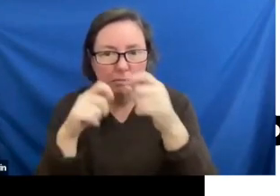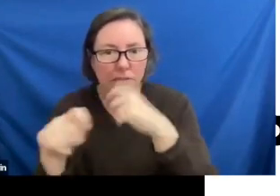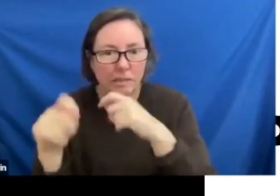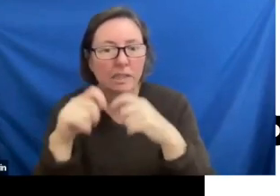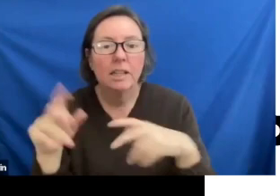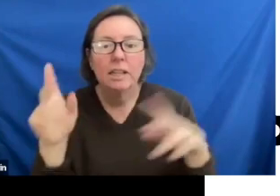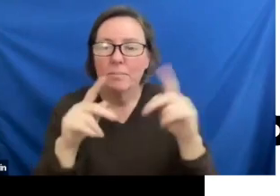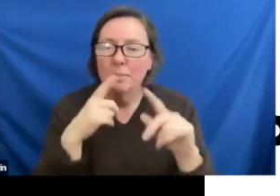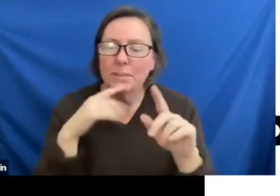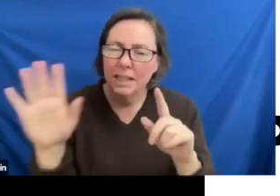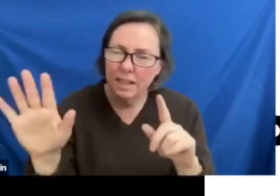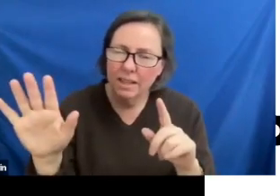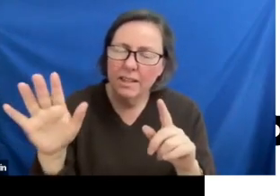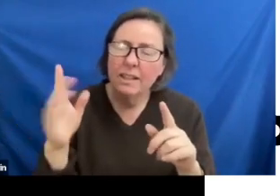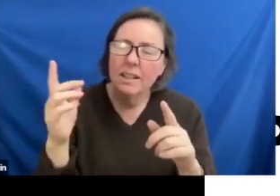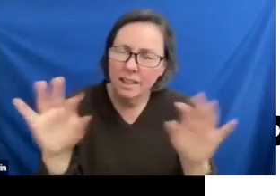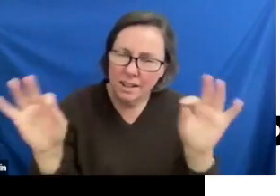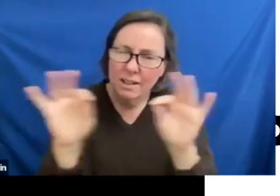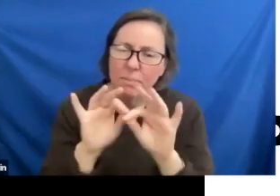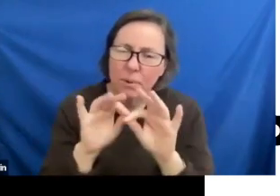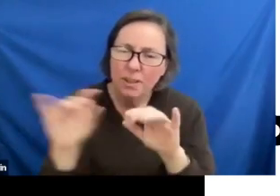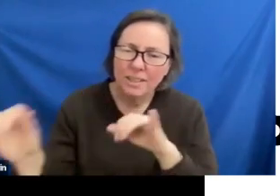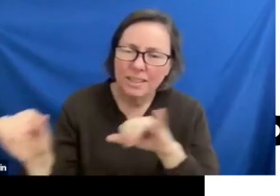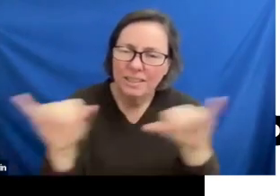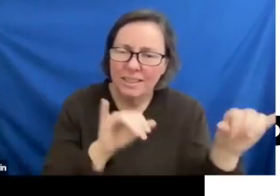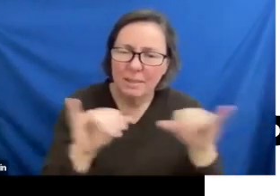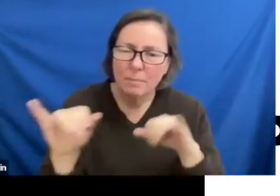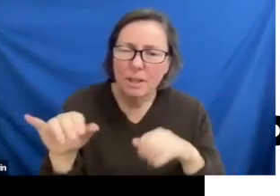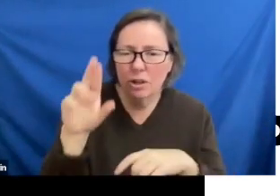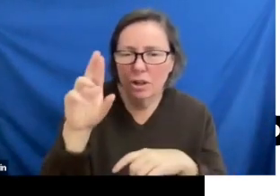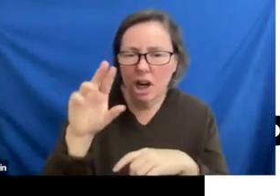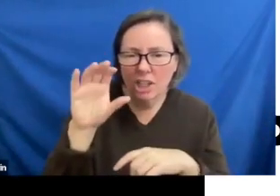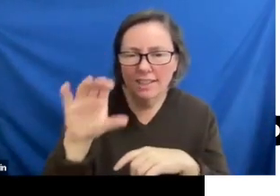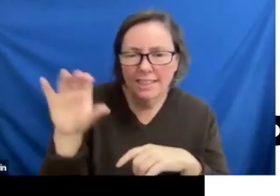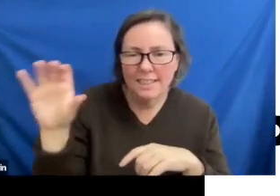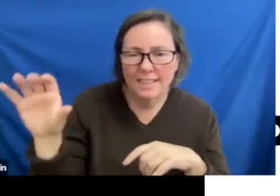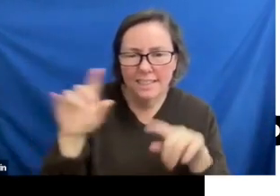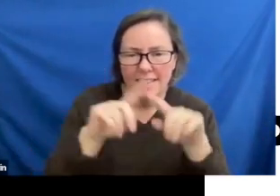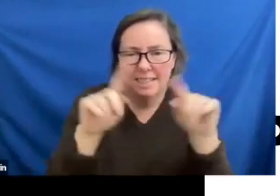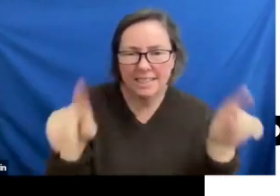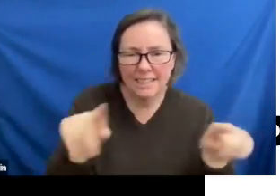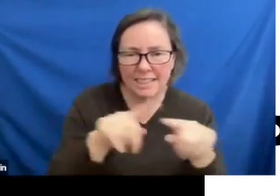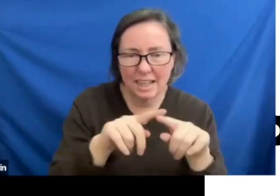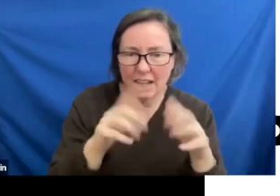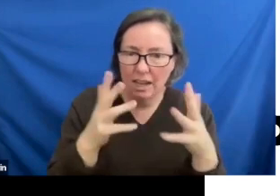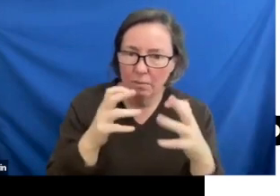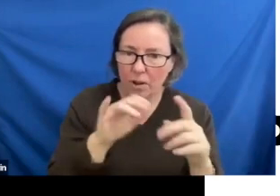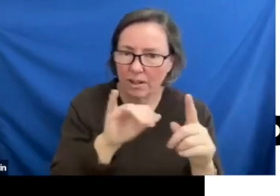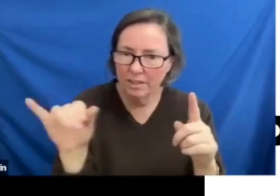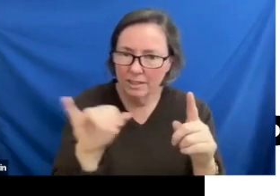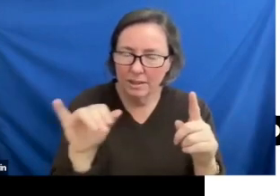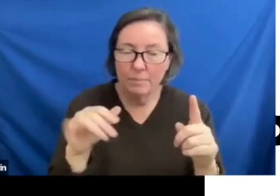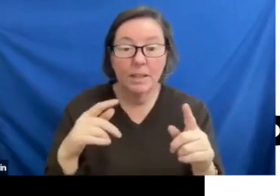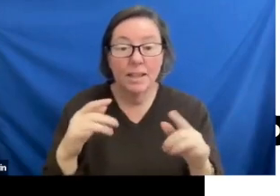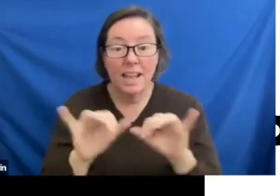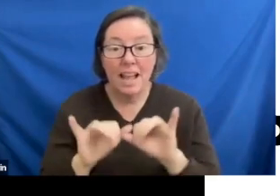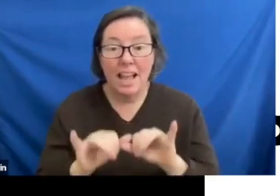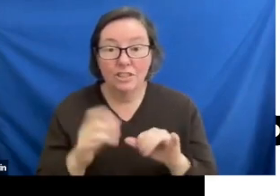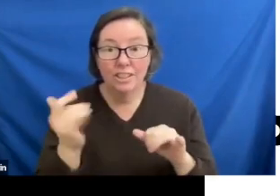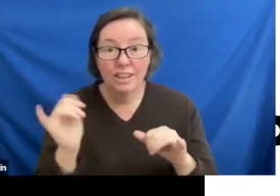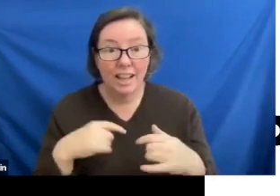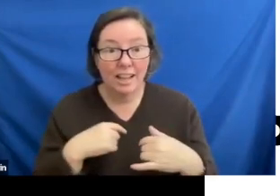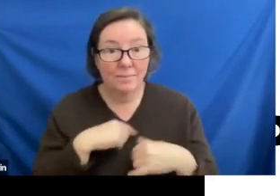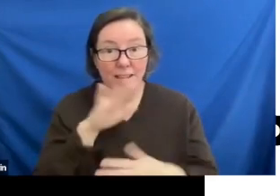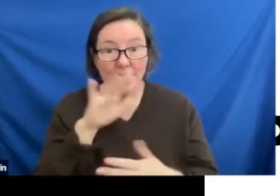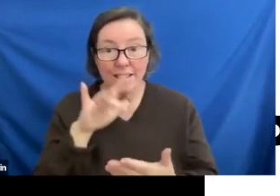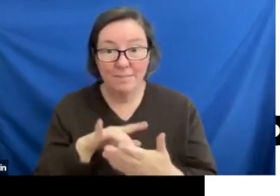something similar to what is at RCC. So engineer that looked a little like me was standing in the middle of